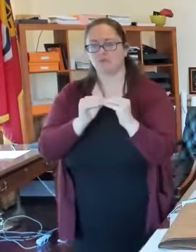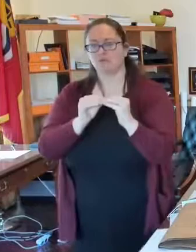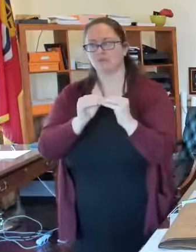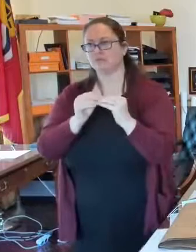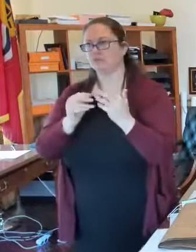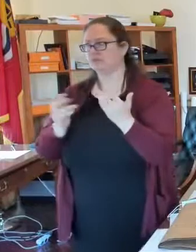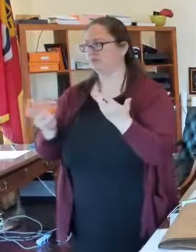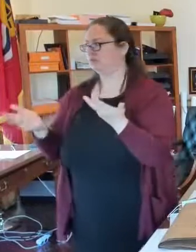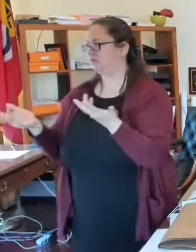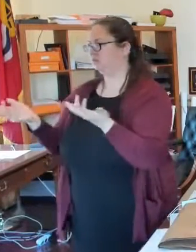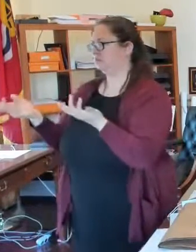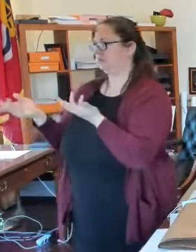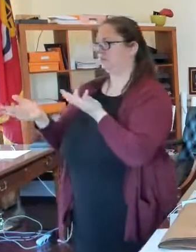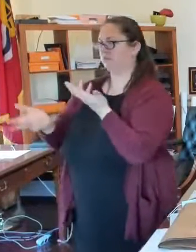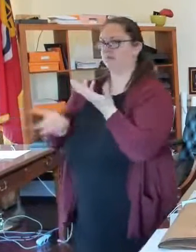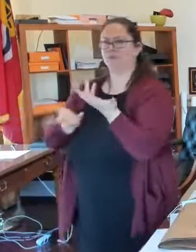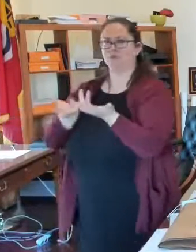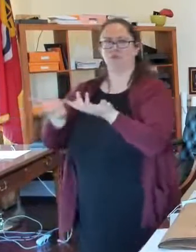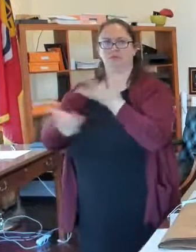out.